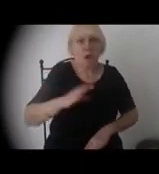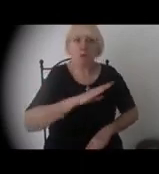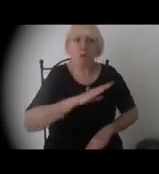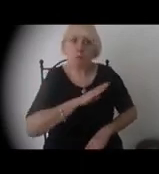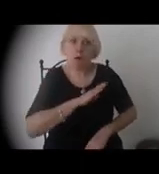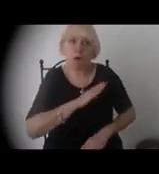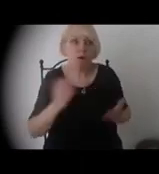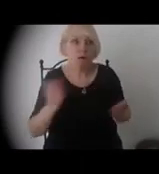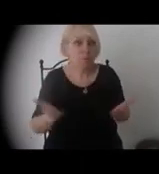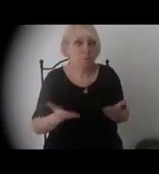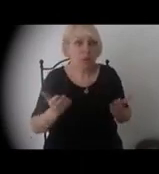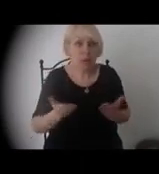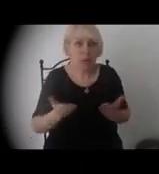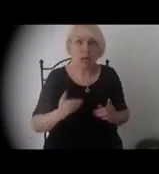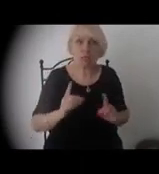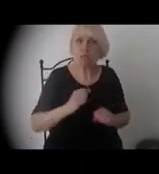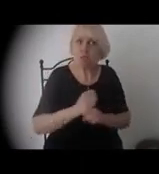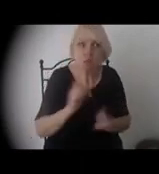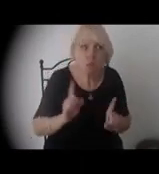do?